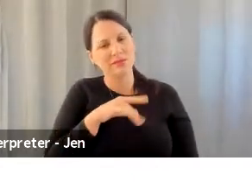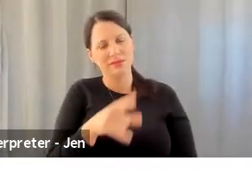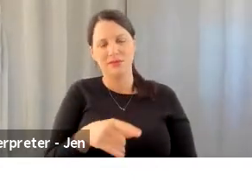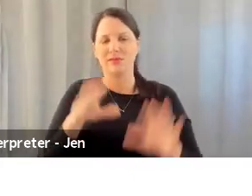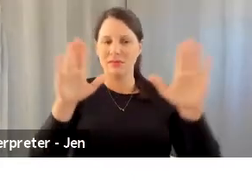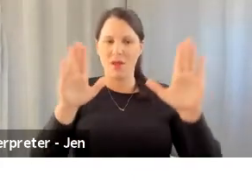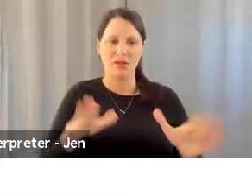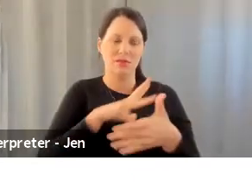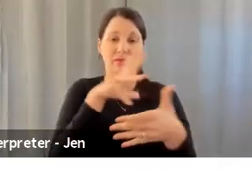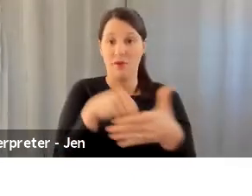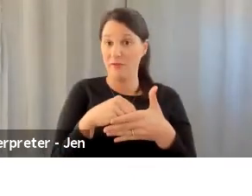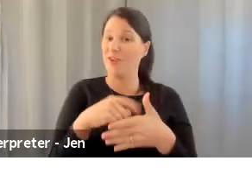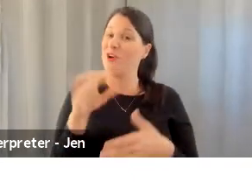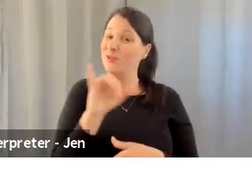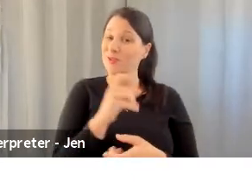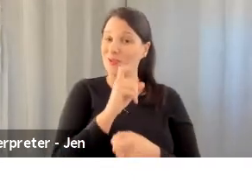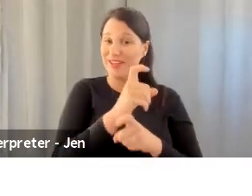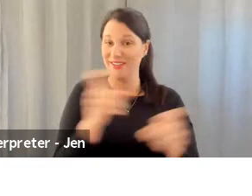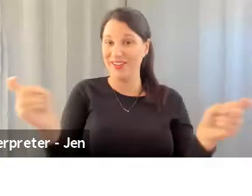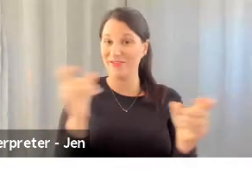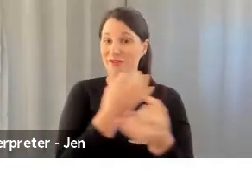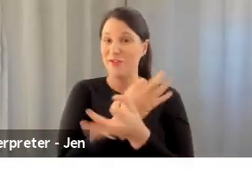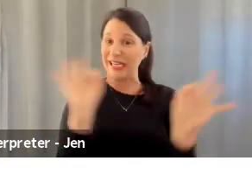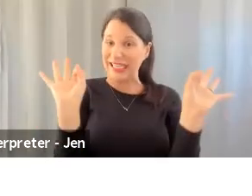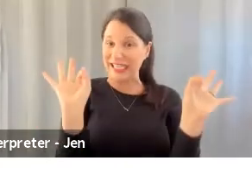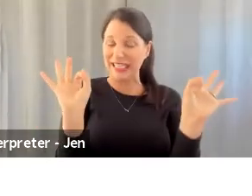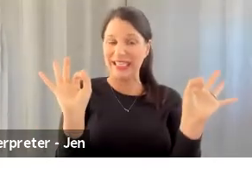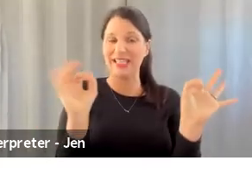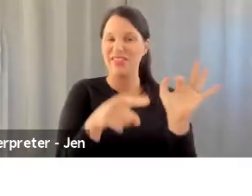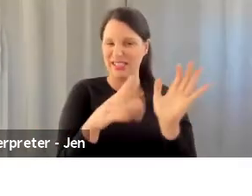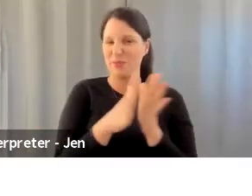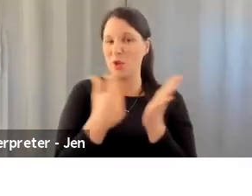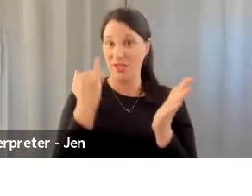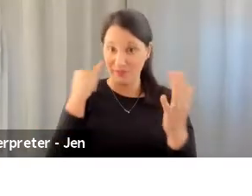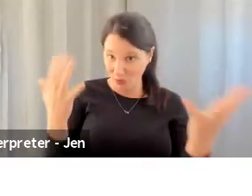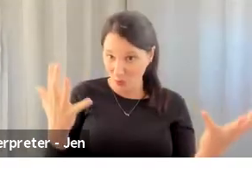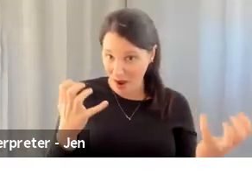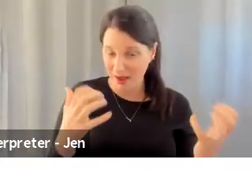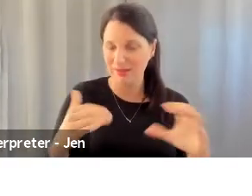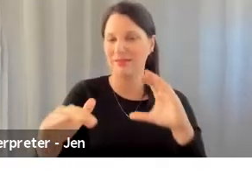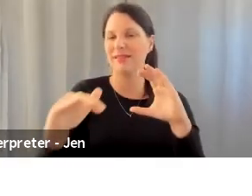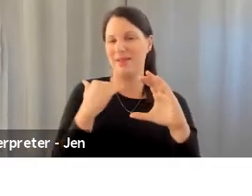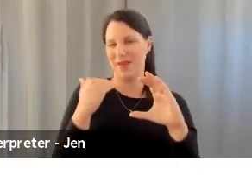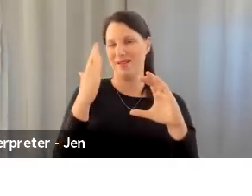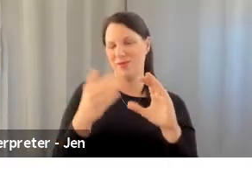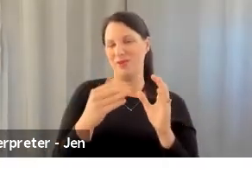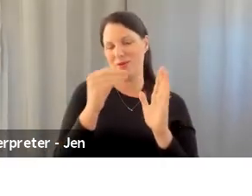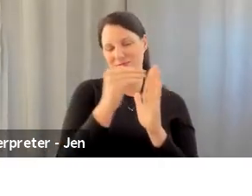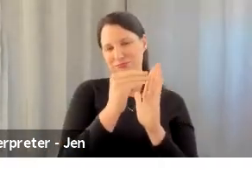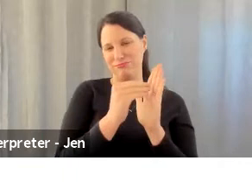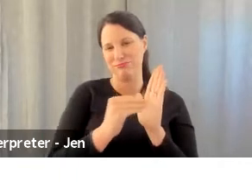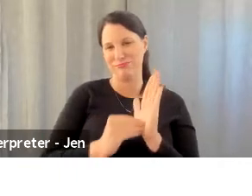book. So if you want a free copy of the book, email me and just let me know and I'll put your name on a list and we can get you one so you can participate.